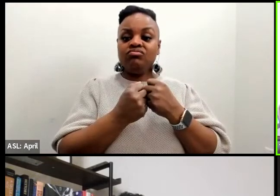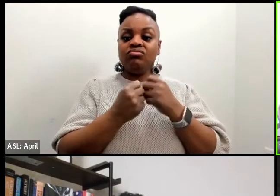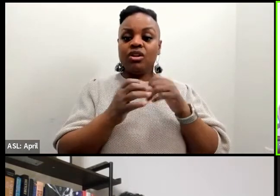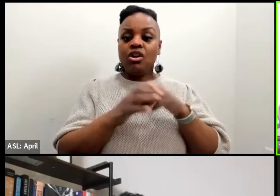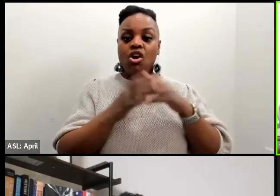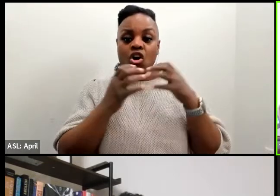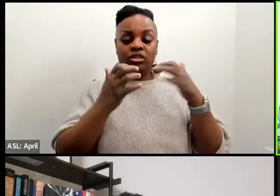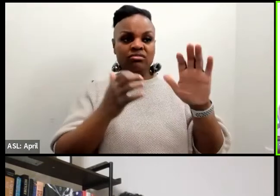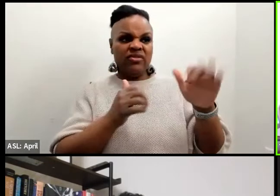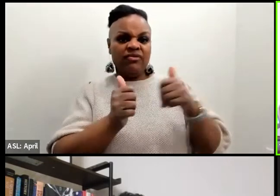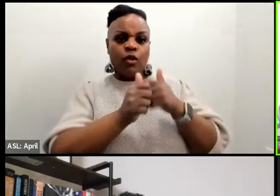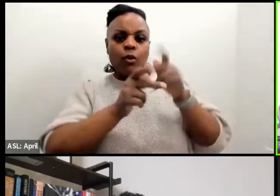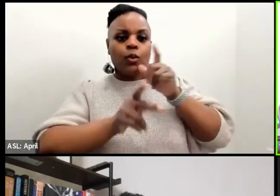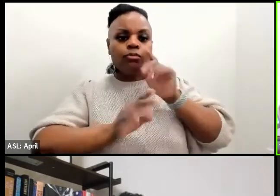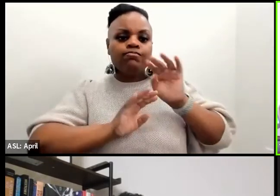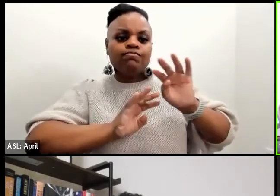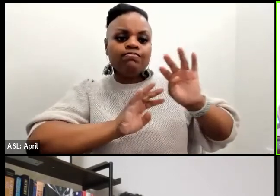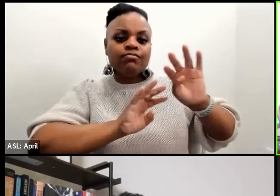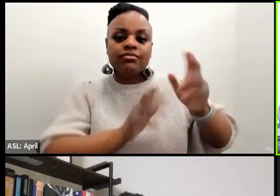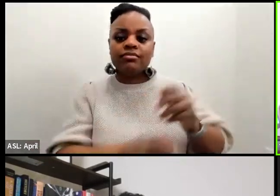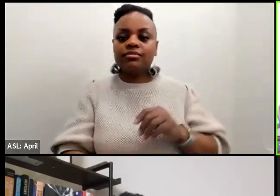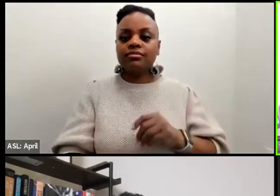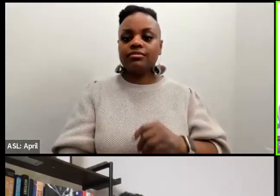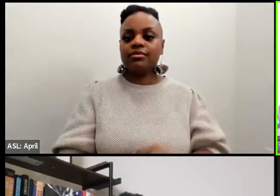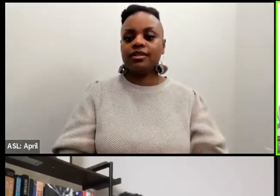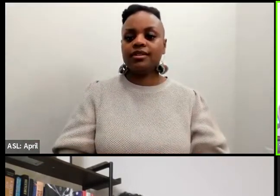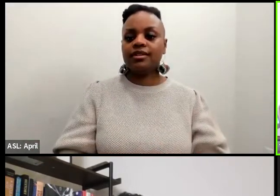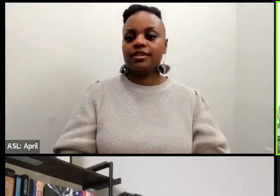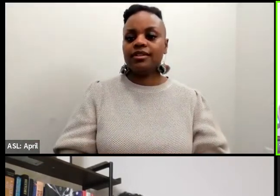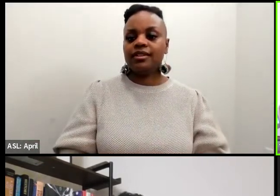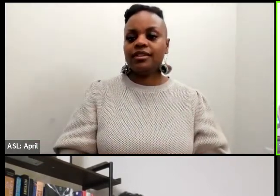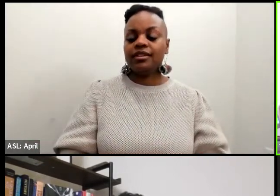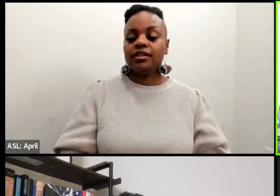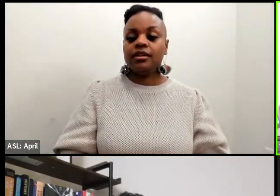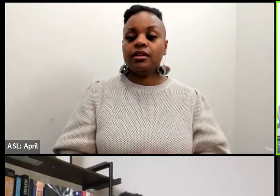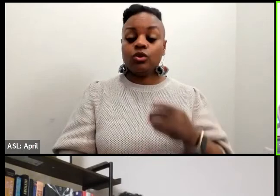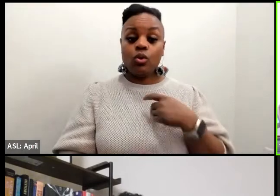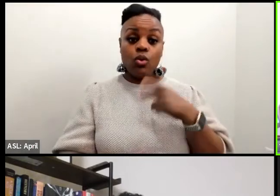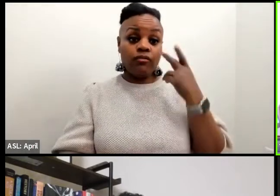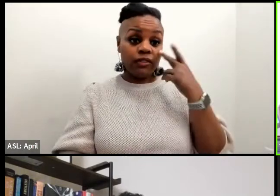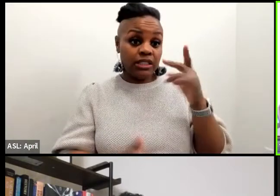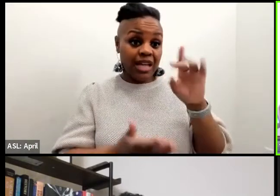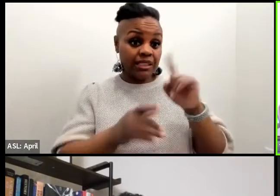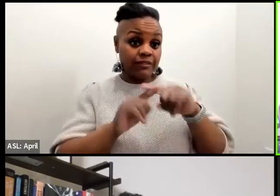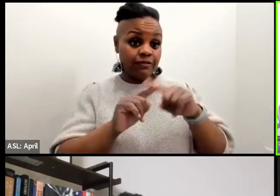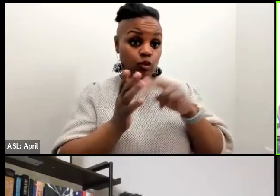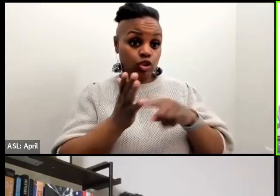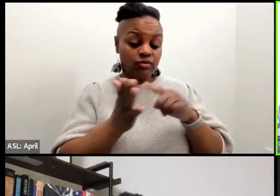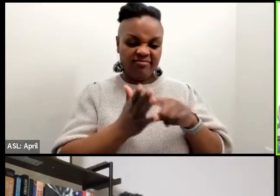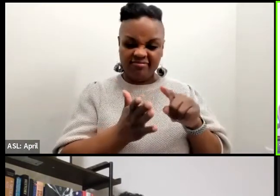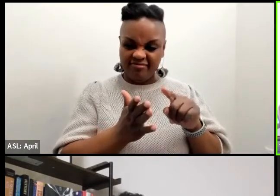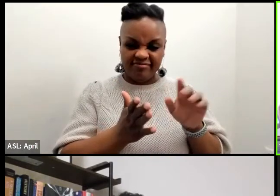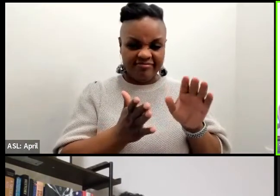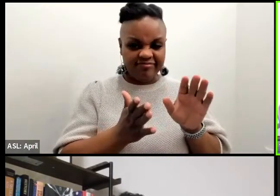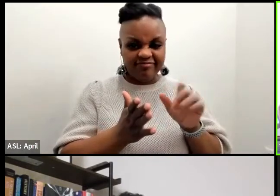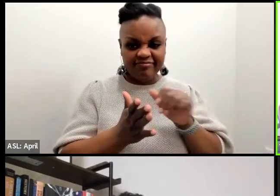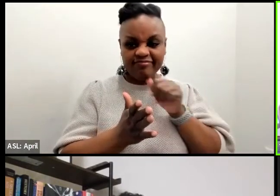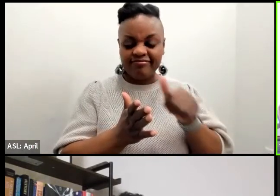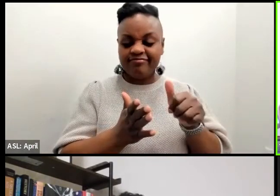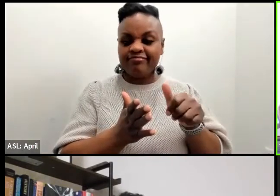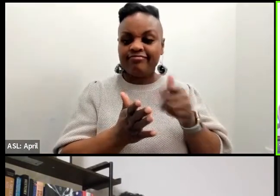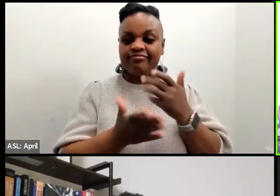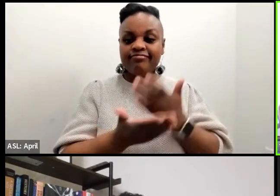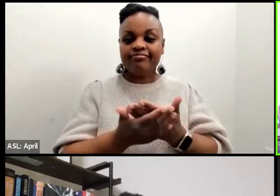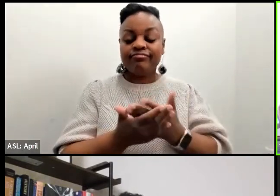and your research was that actually, no, this was an elite membership organization whose most effective, what it was most effective at